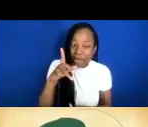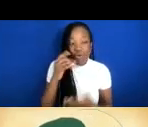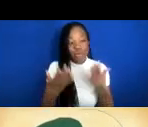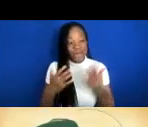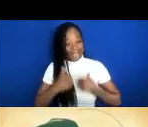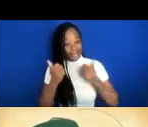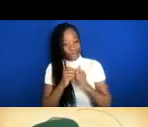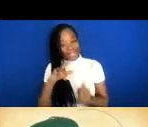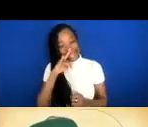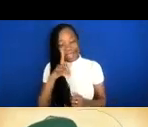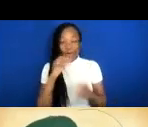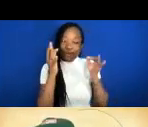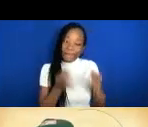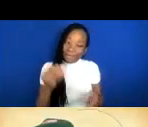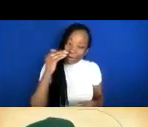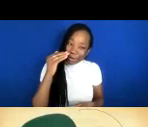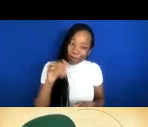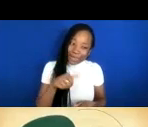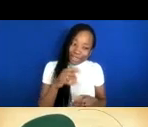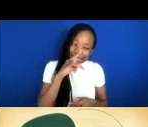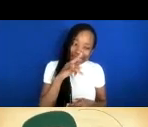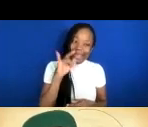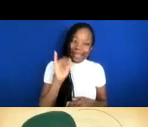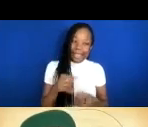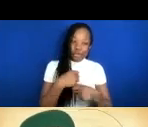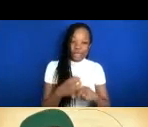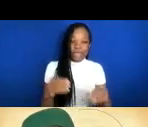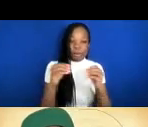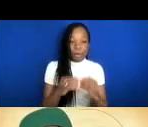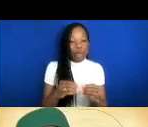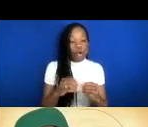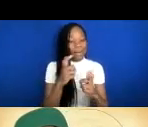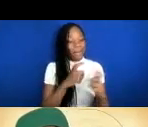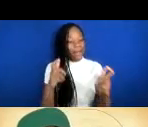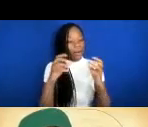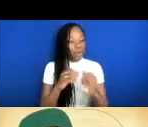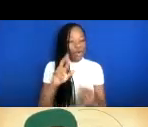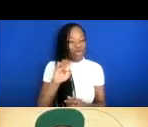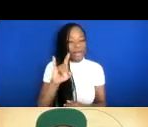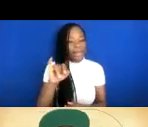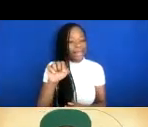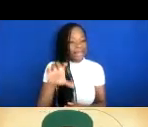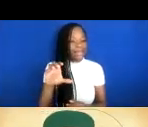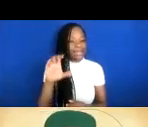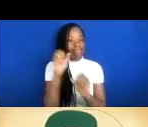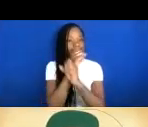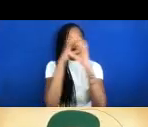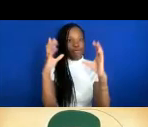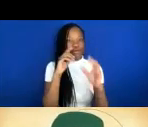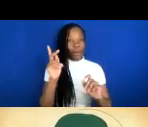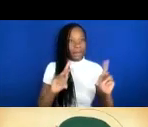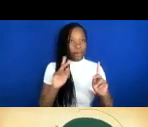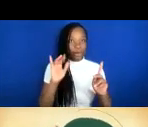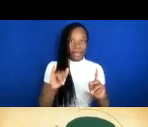the kid, who definitely knows a kid. This creates a much bigger, more realistic picture for people that's just simply accurate. And